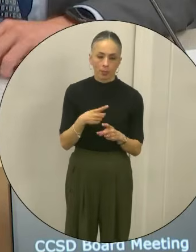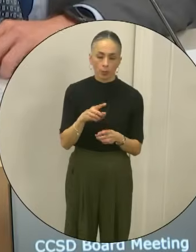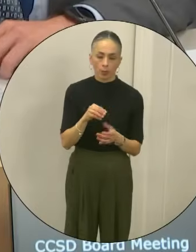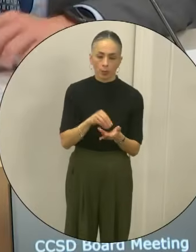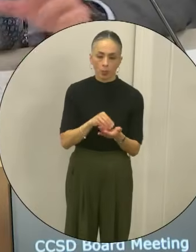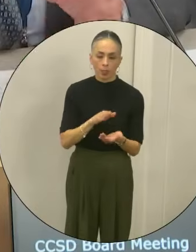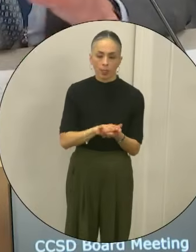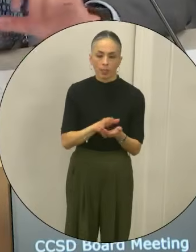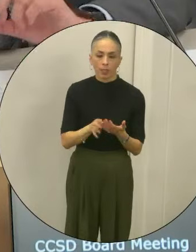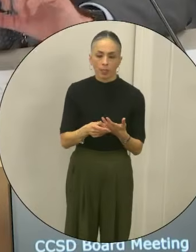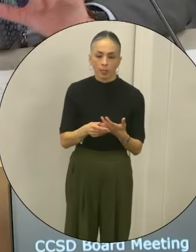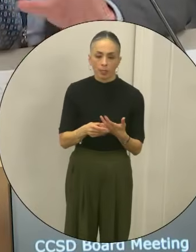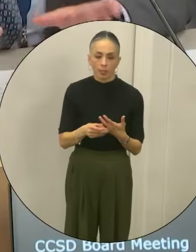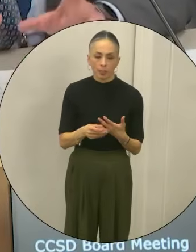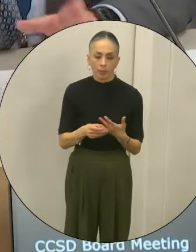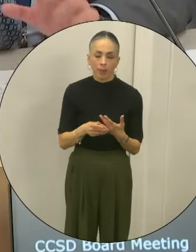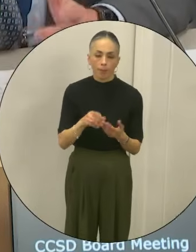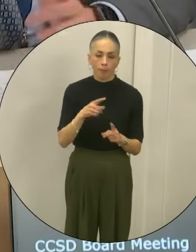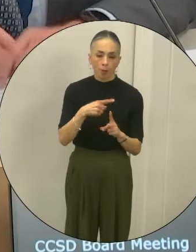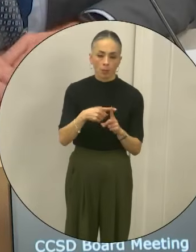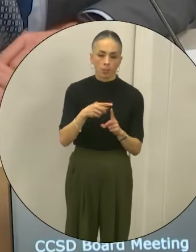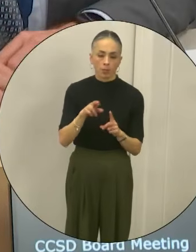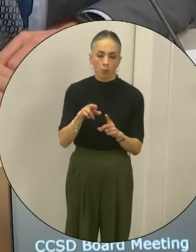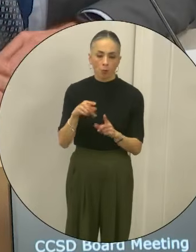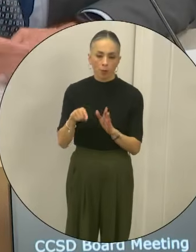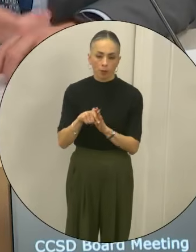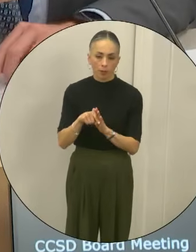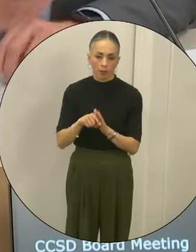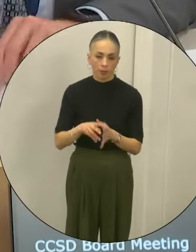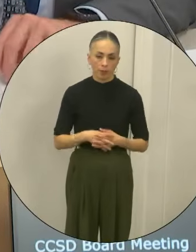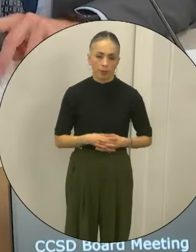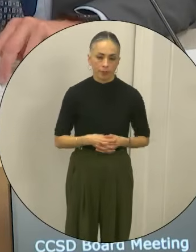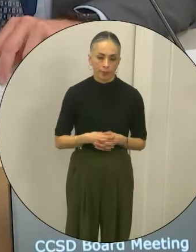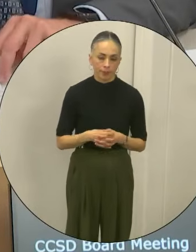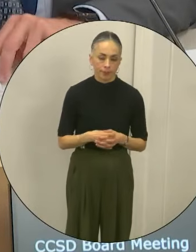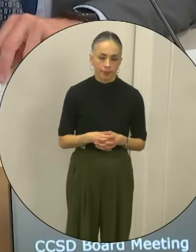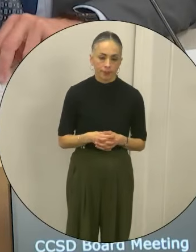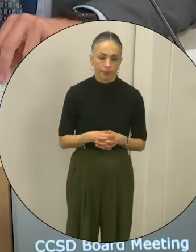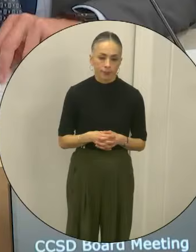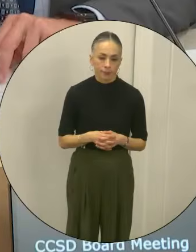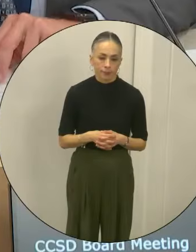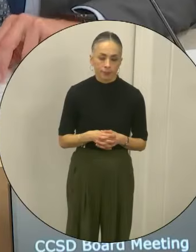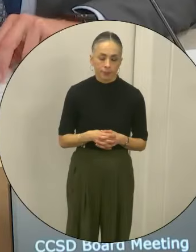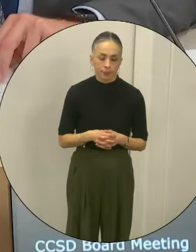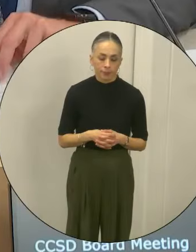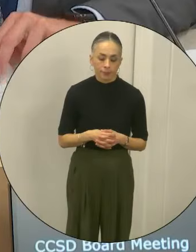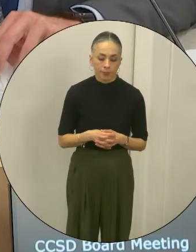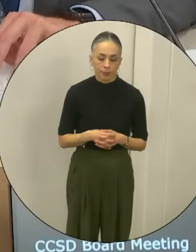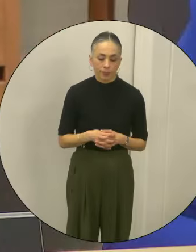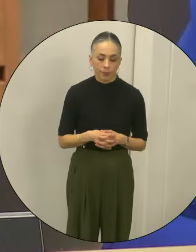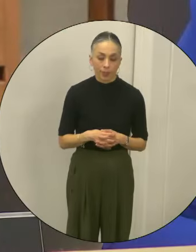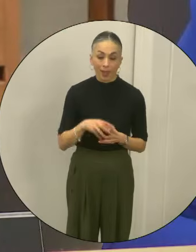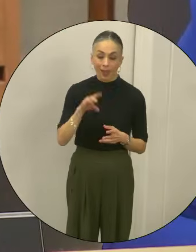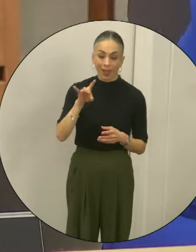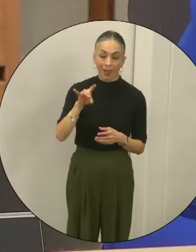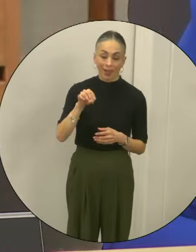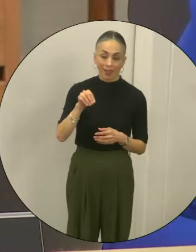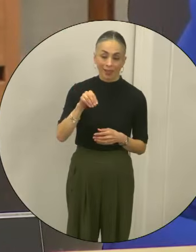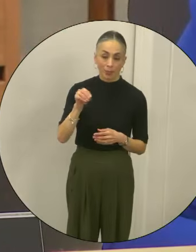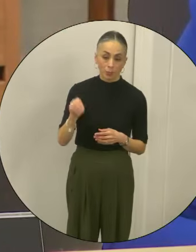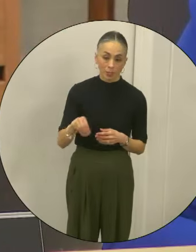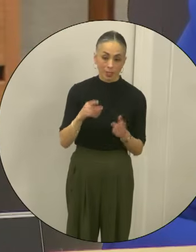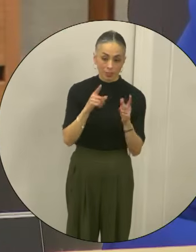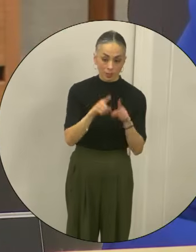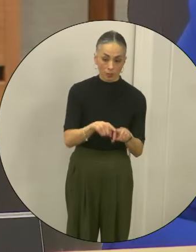the yes, in the positive or negative, and then we report out the positive results. So the 80% is the agree